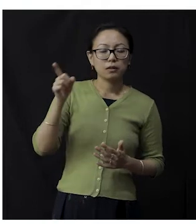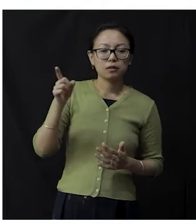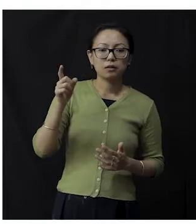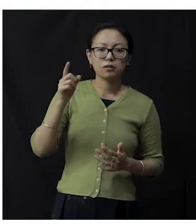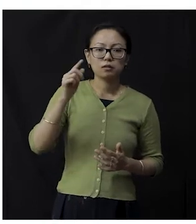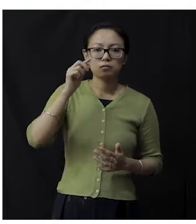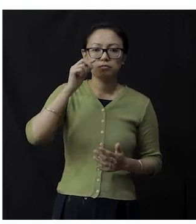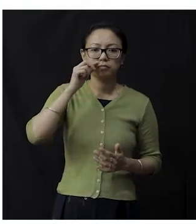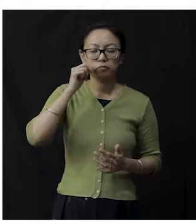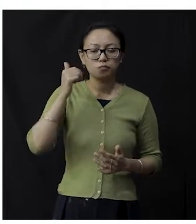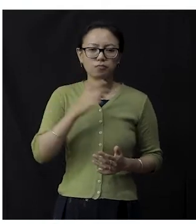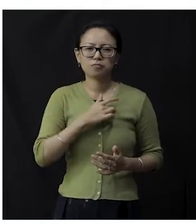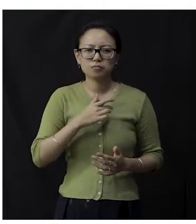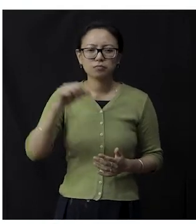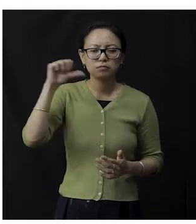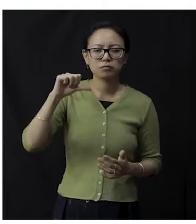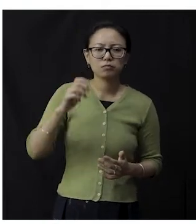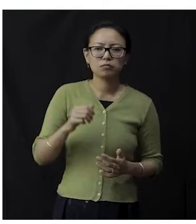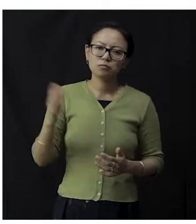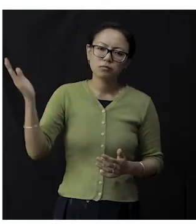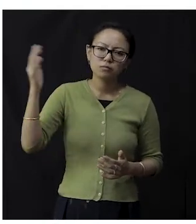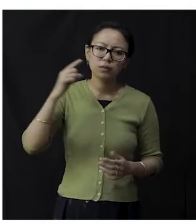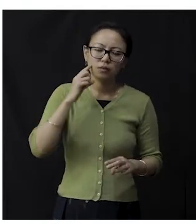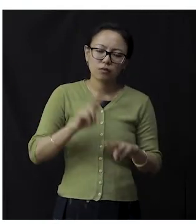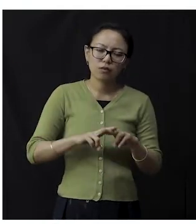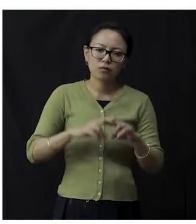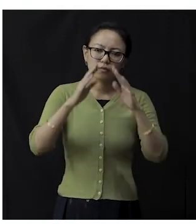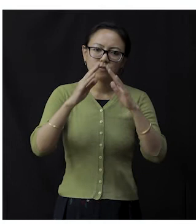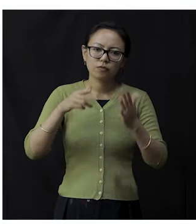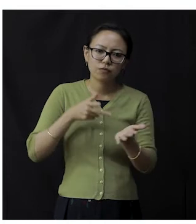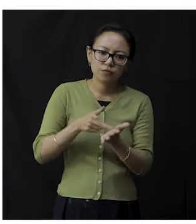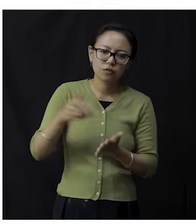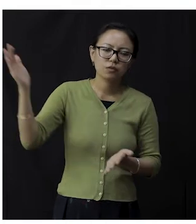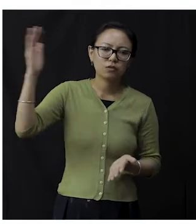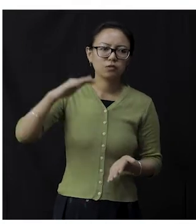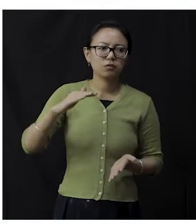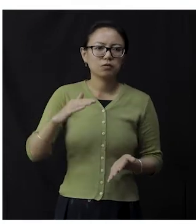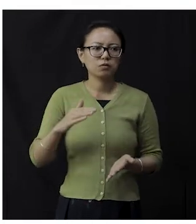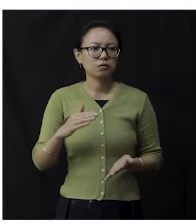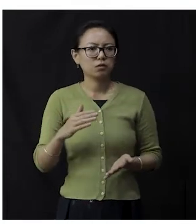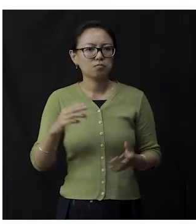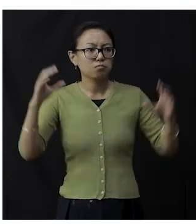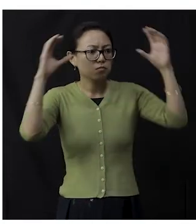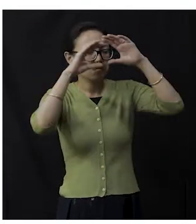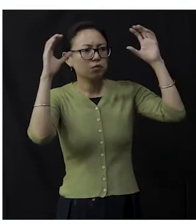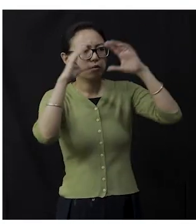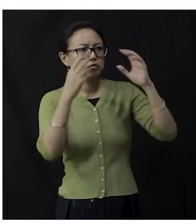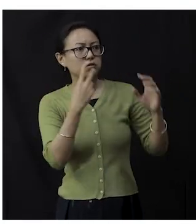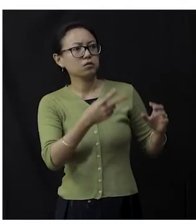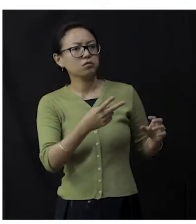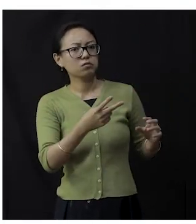village. And perhaps, if we are lucky, he'll just leave the village. So all of them